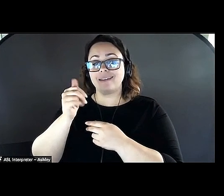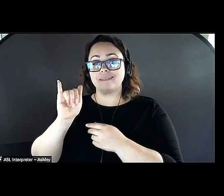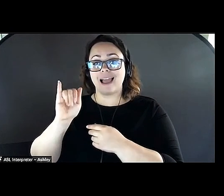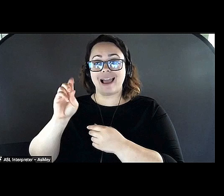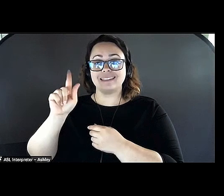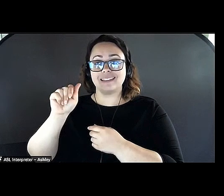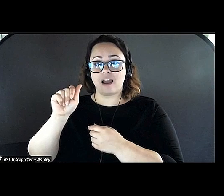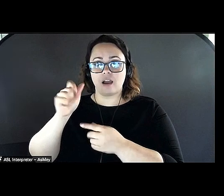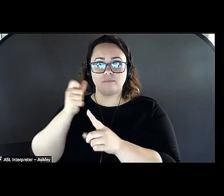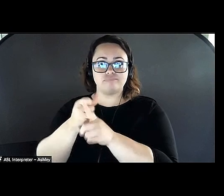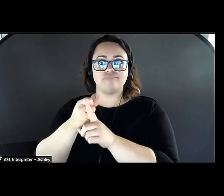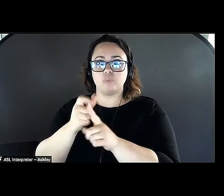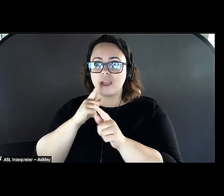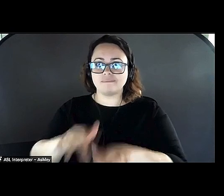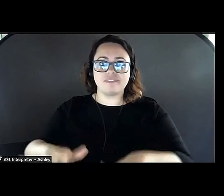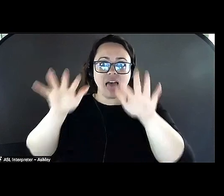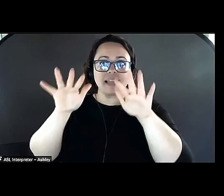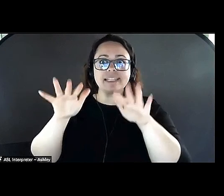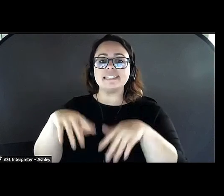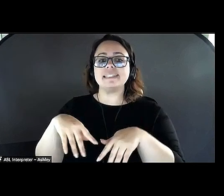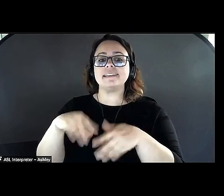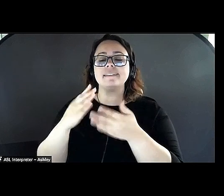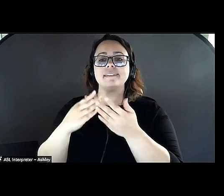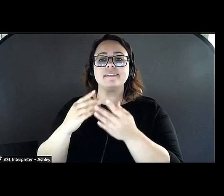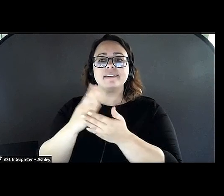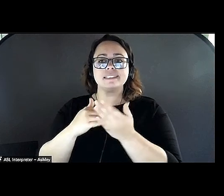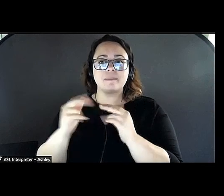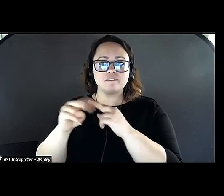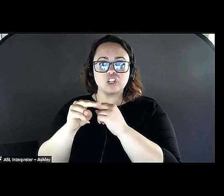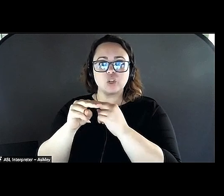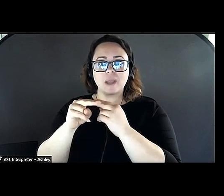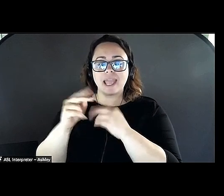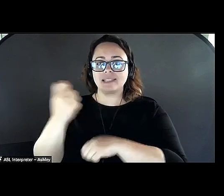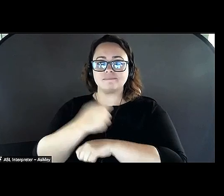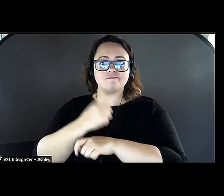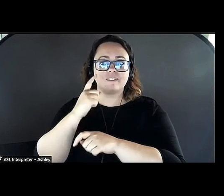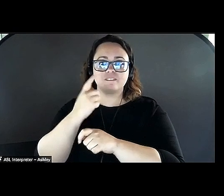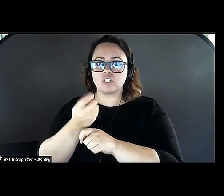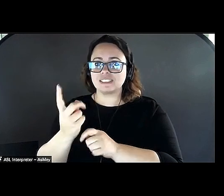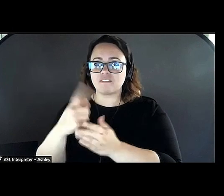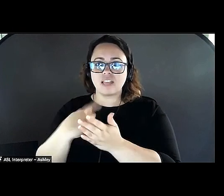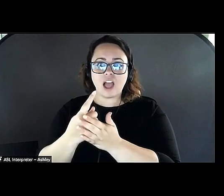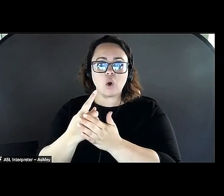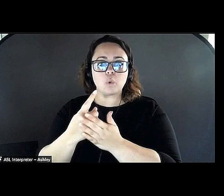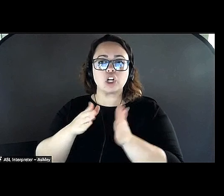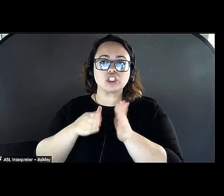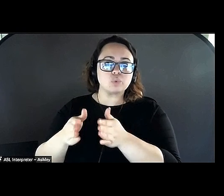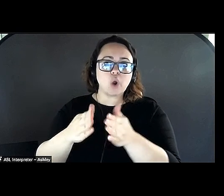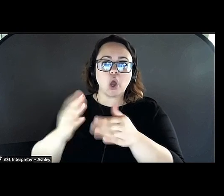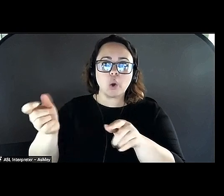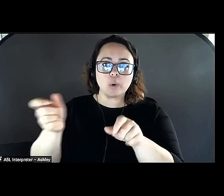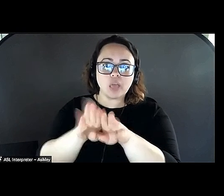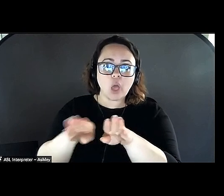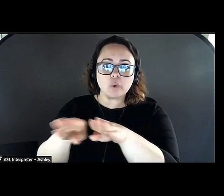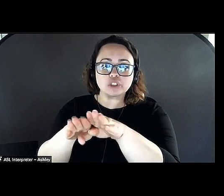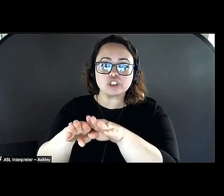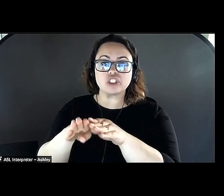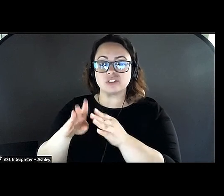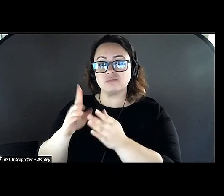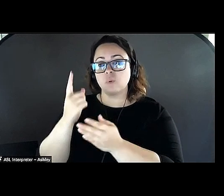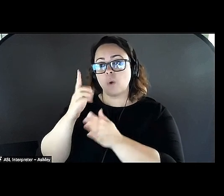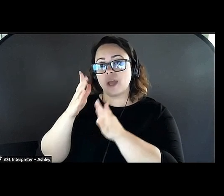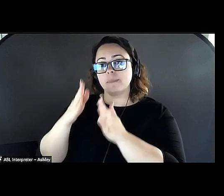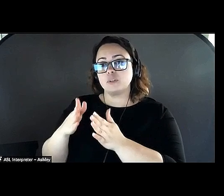had widespread flooding. Some of the freeways were down for several hours, road closures, even loss of life in the